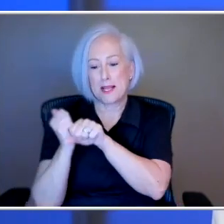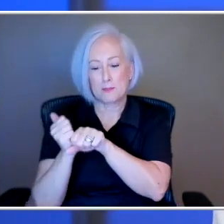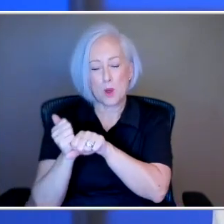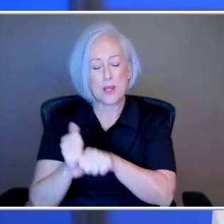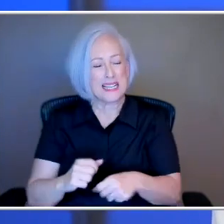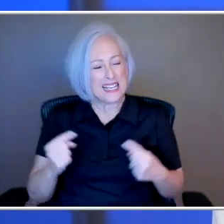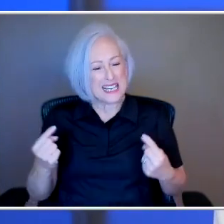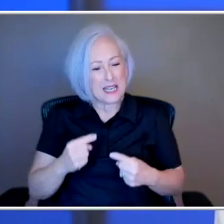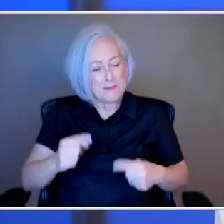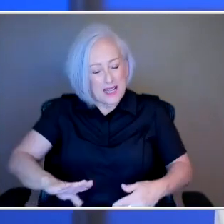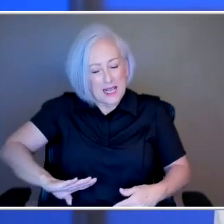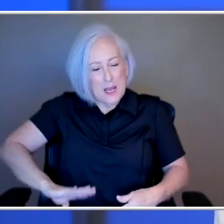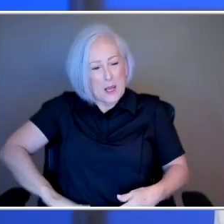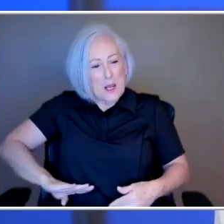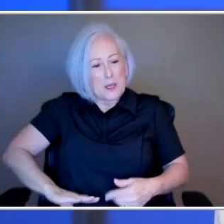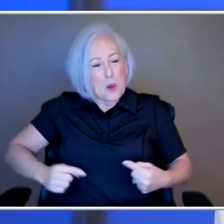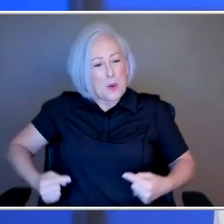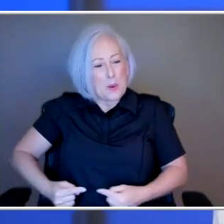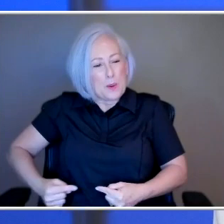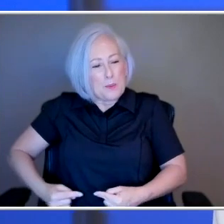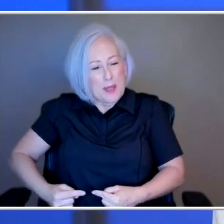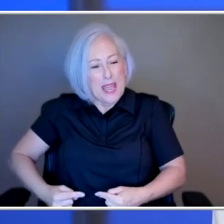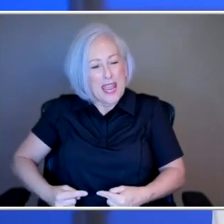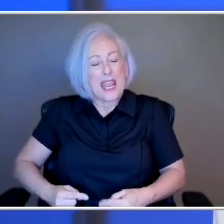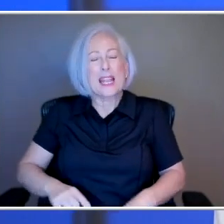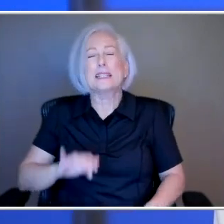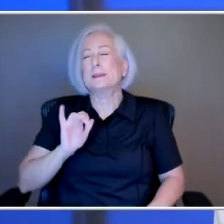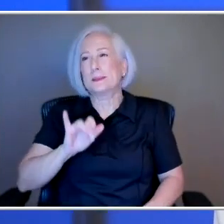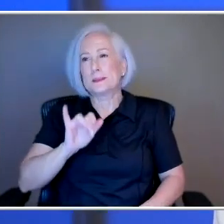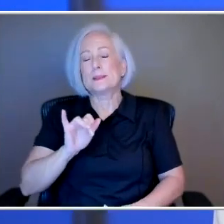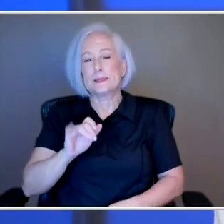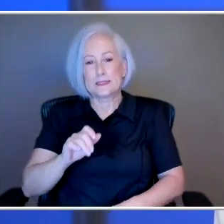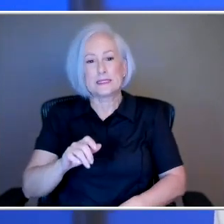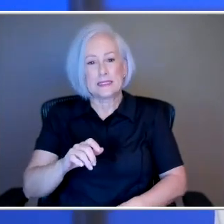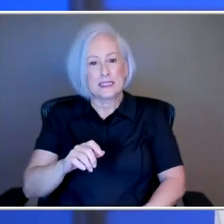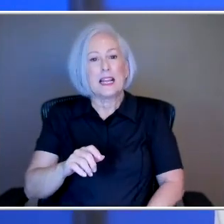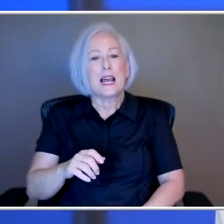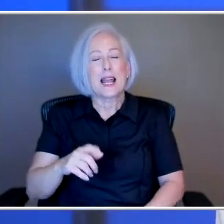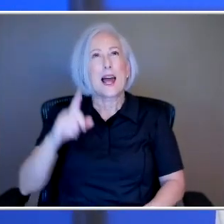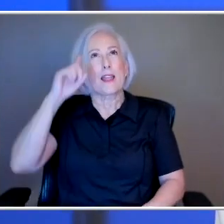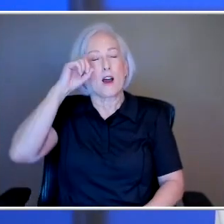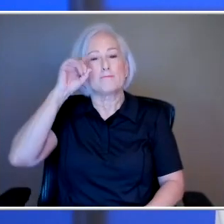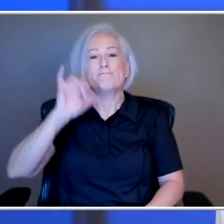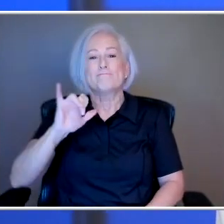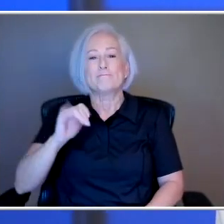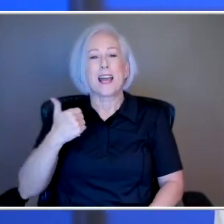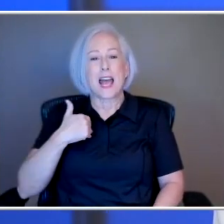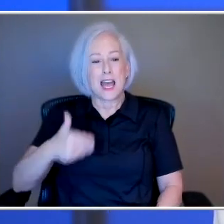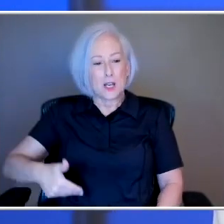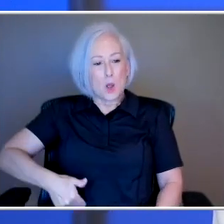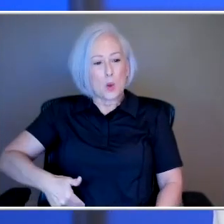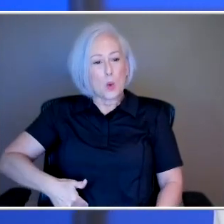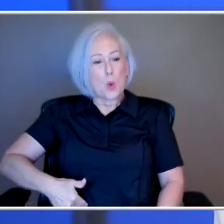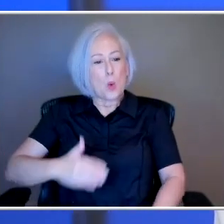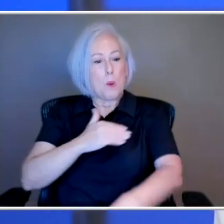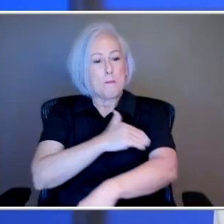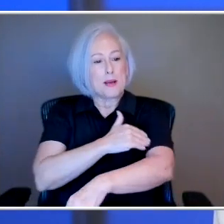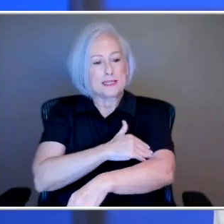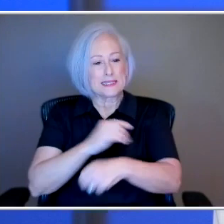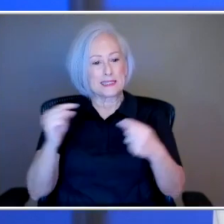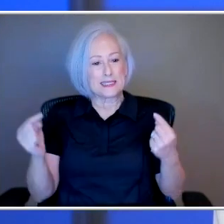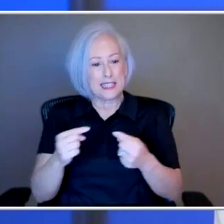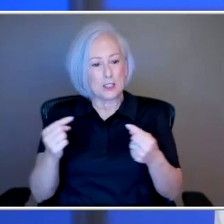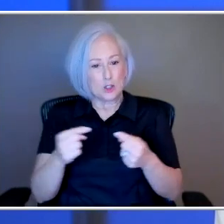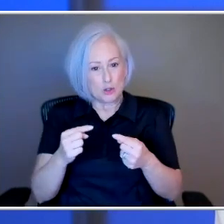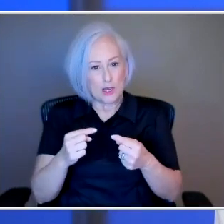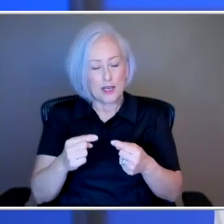pains, what kids usually come complaining of. And, pretty quickly I figured out he had a core muscle injury, and, we tried basic things like